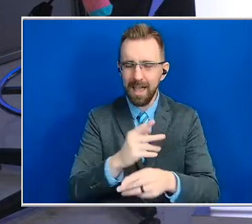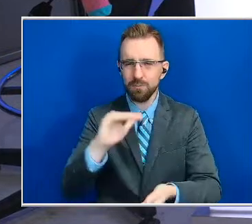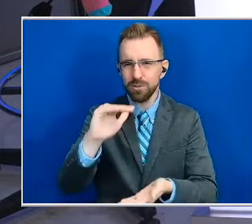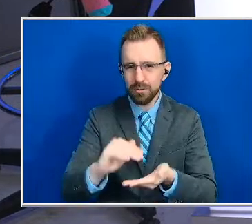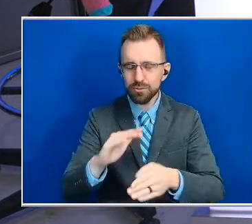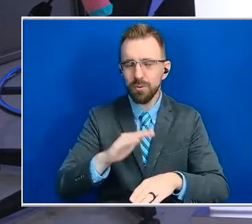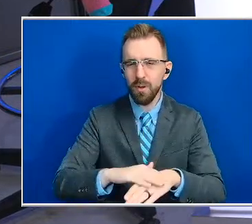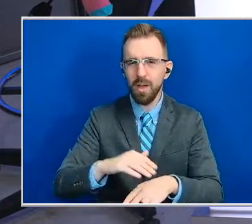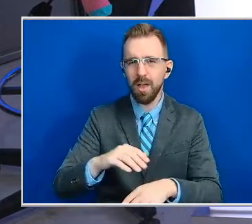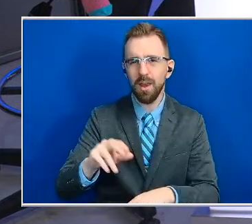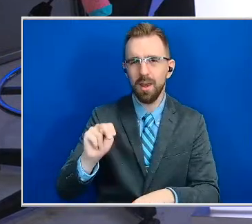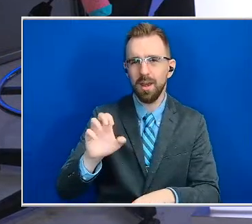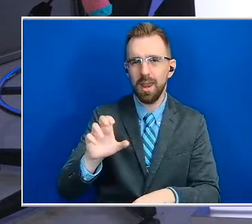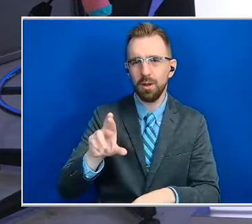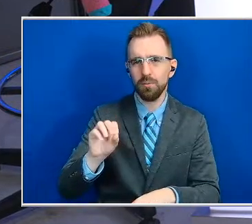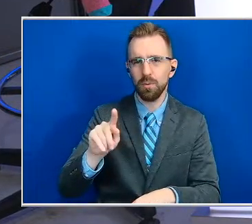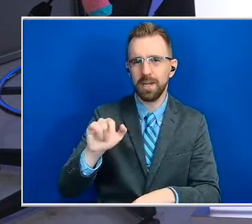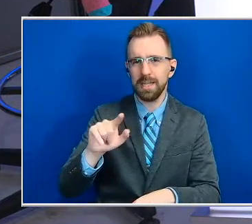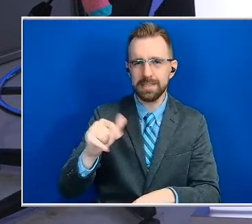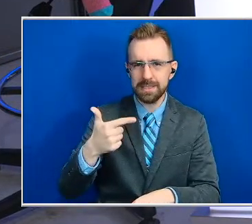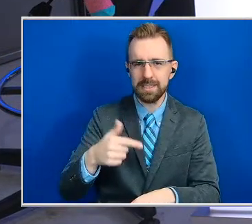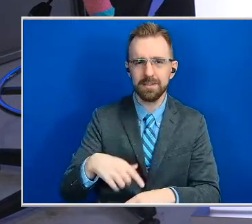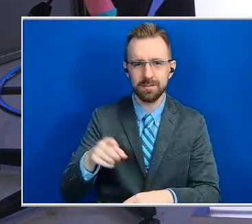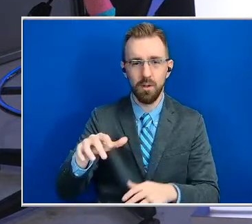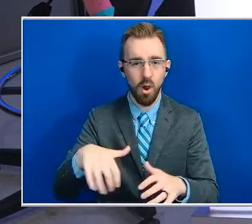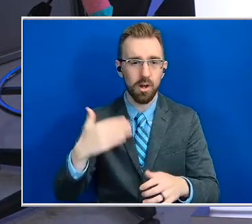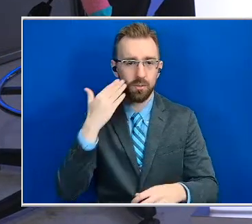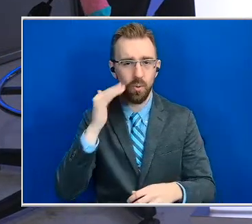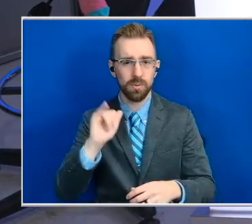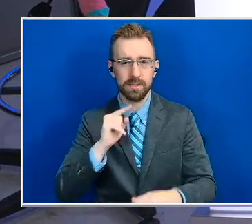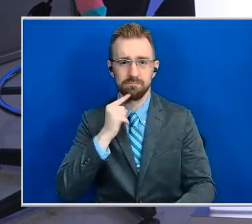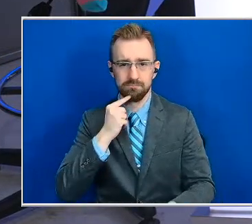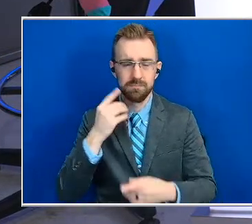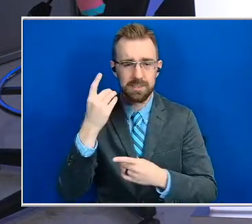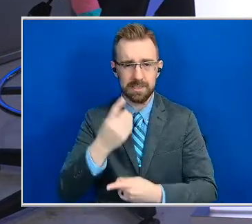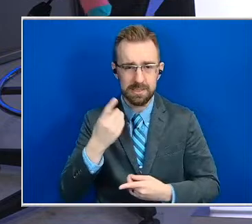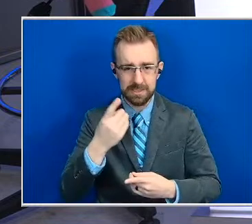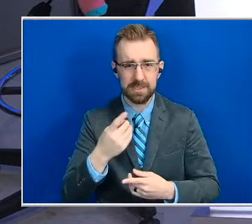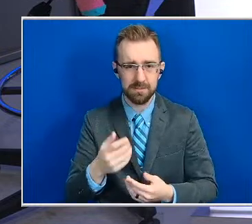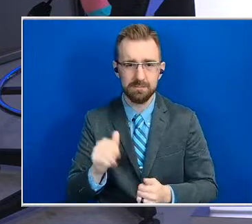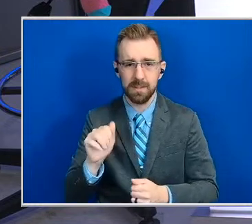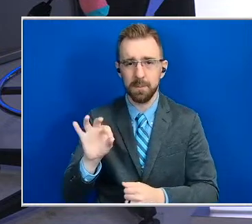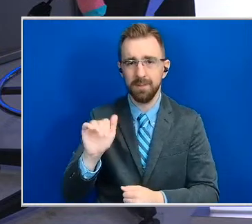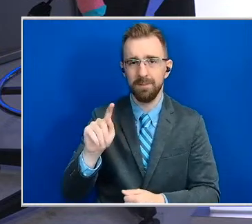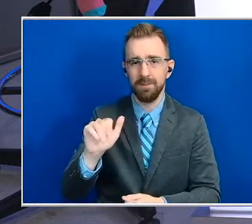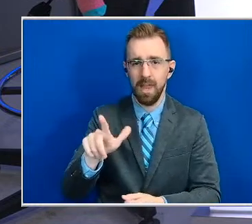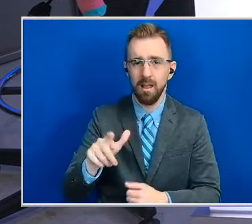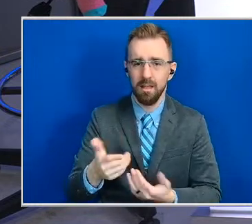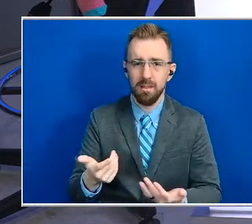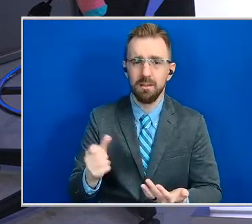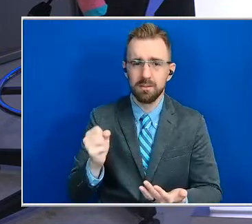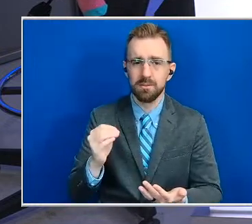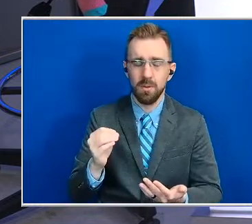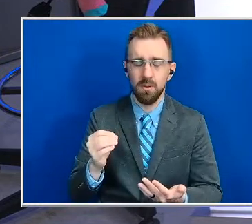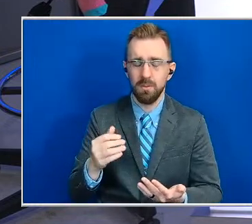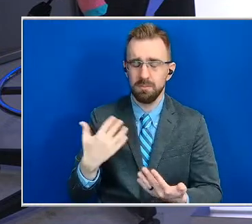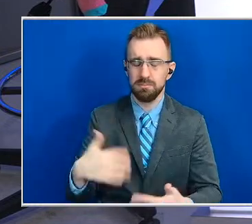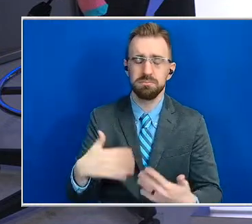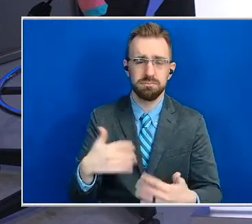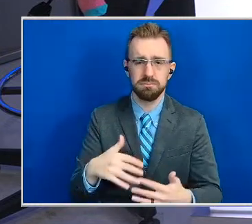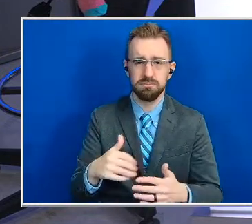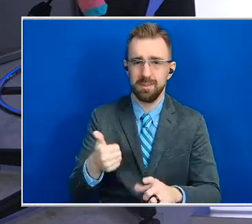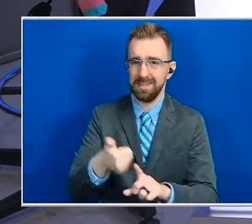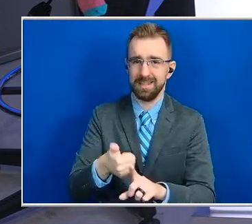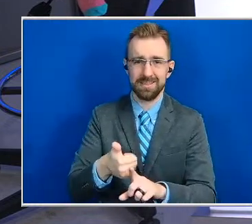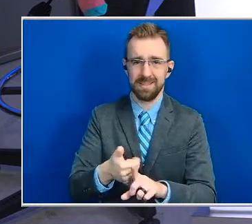necrotizing enterocolitis, which our audience knows is a devastating disease and often fatal disease in children. So that's, oh my gosh, what that in of itself says it all, I think. And all